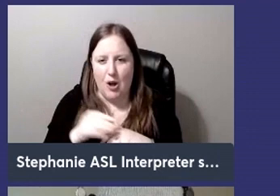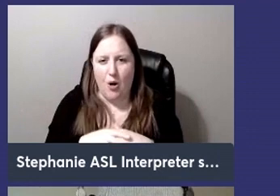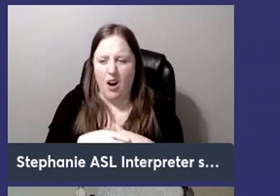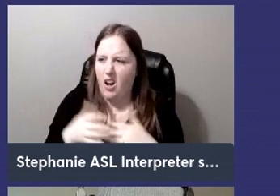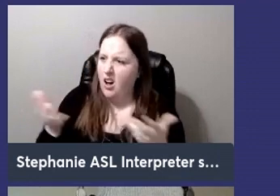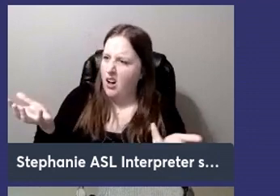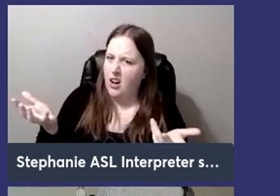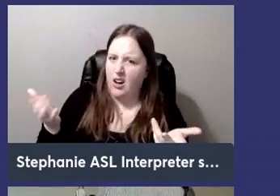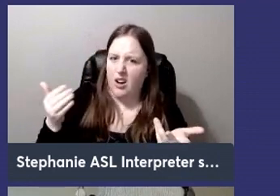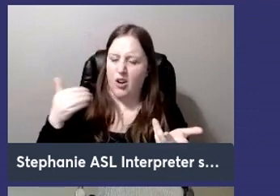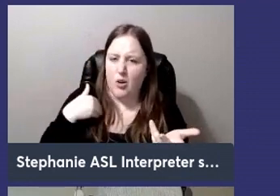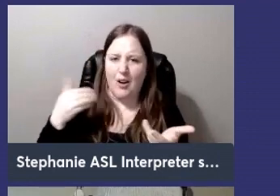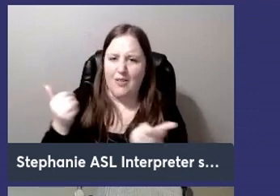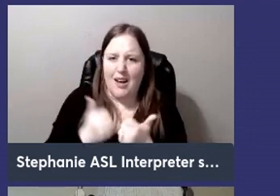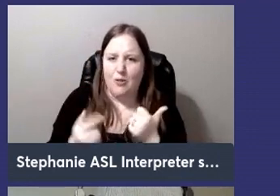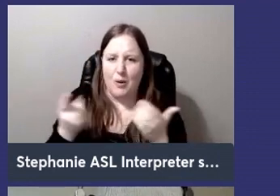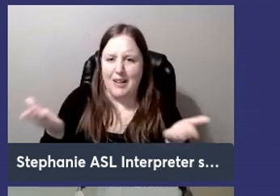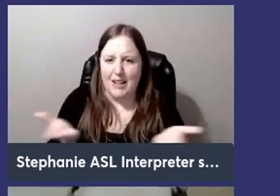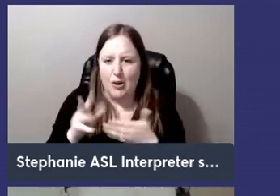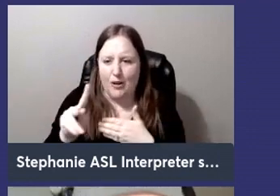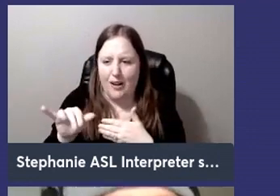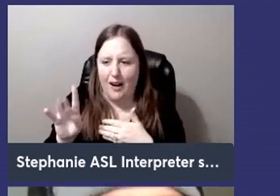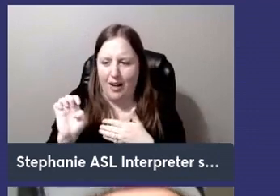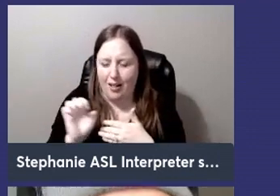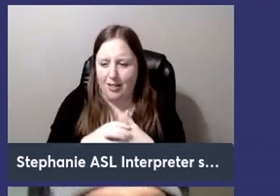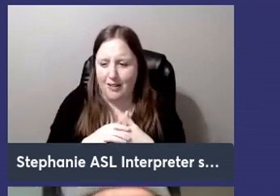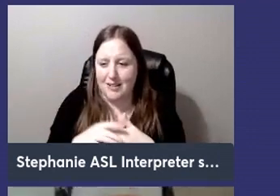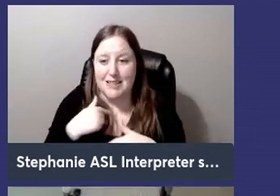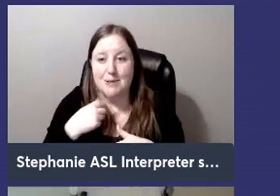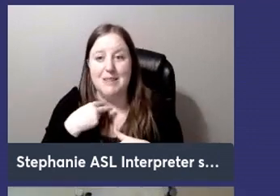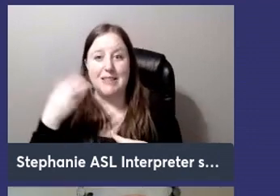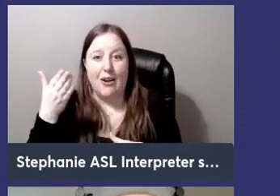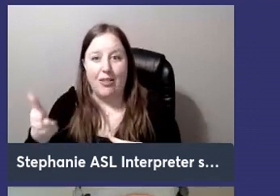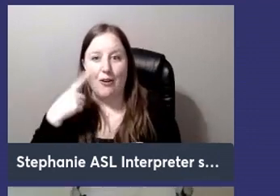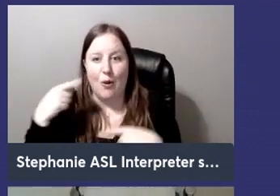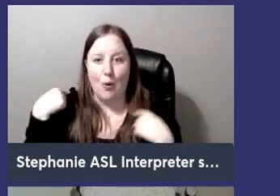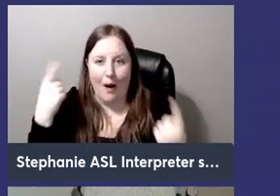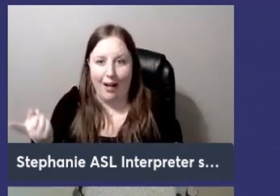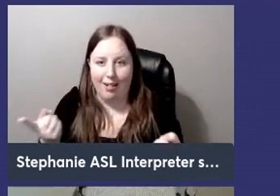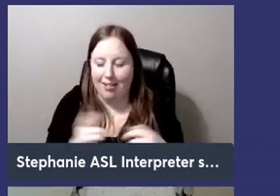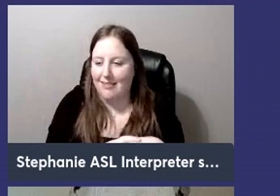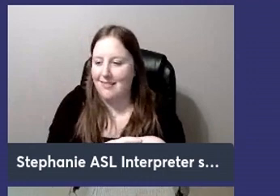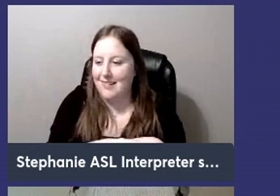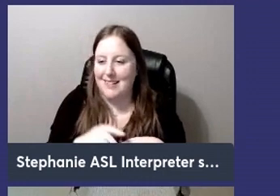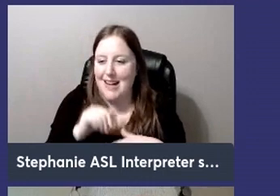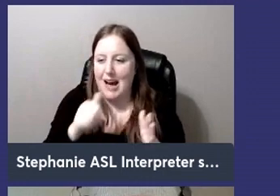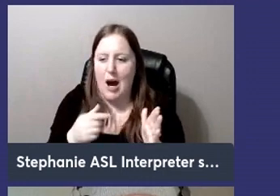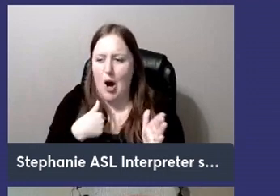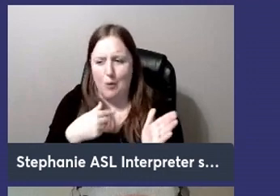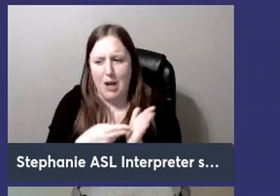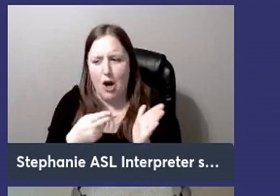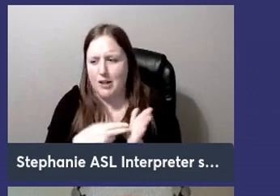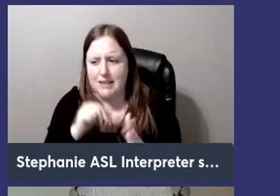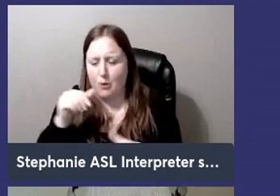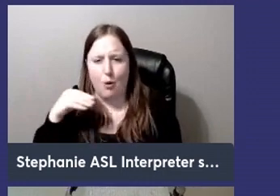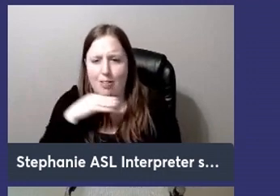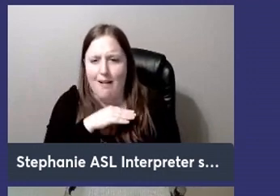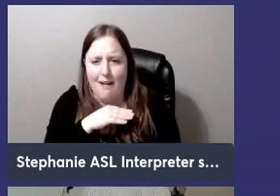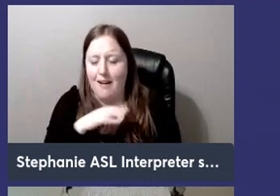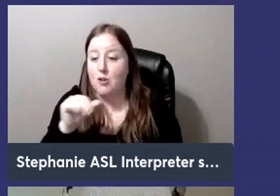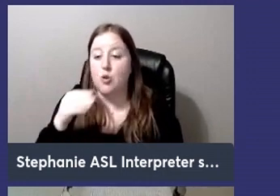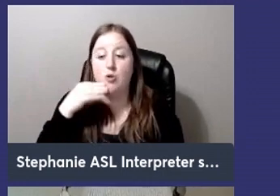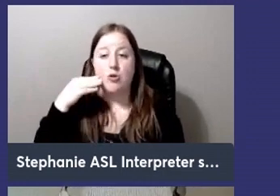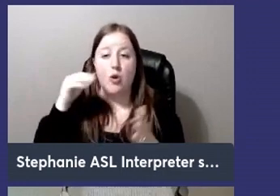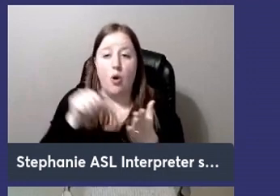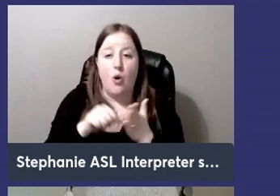that, Kyle. Just I know. Well, this is why it has been stuck here for a while. I gotta be honest. I'm not gonna lie about this. So this is the homepage.